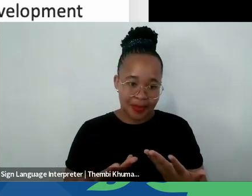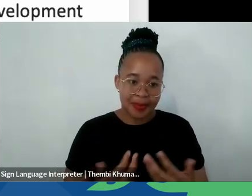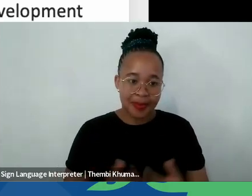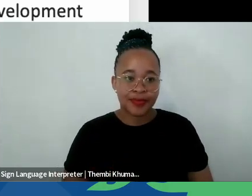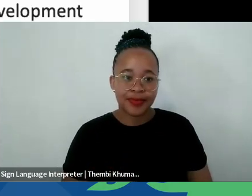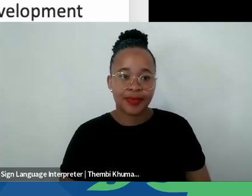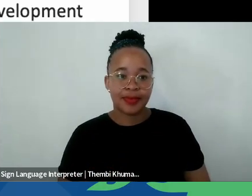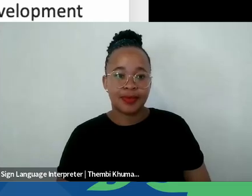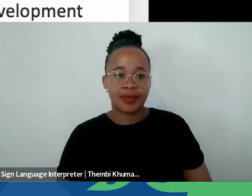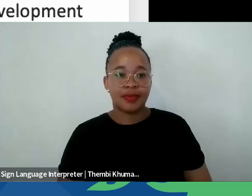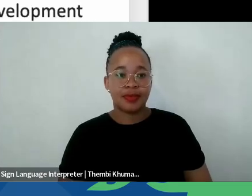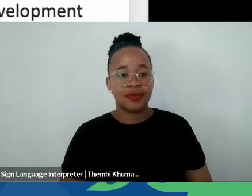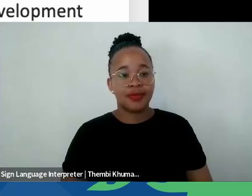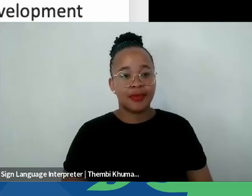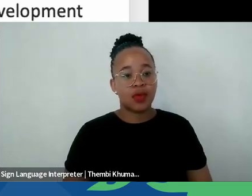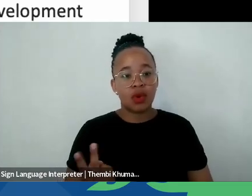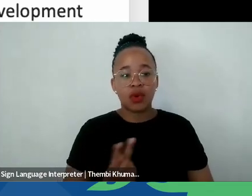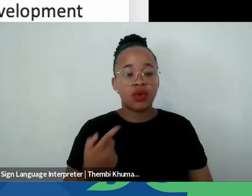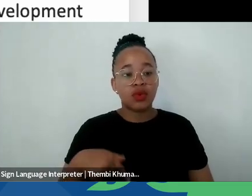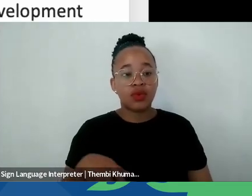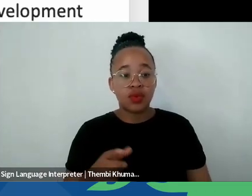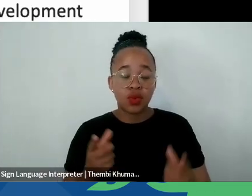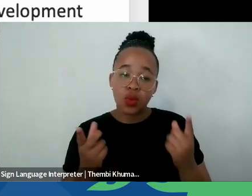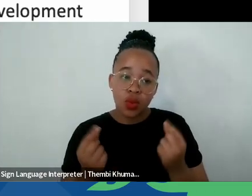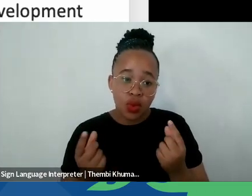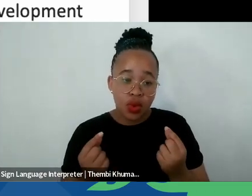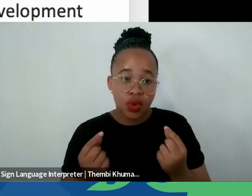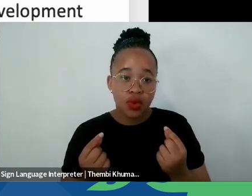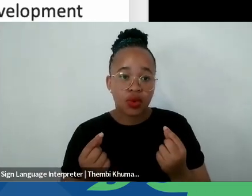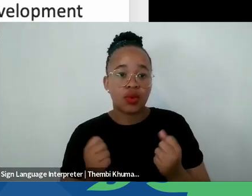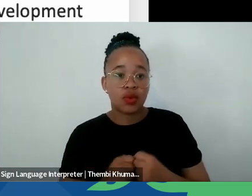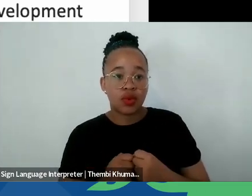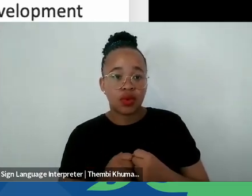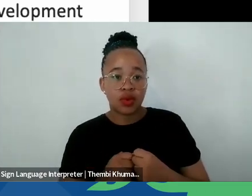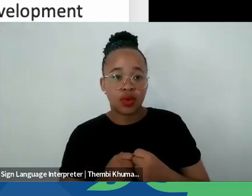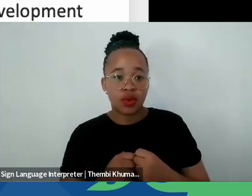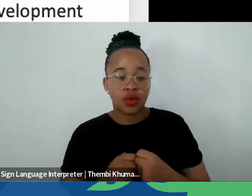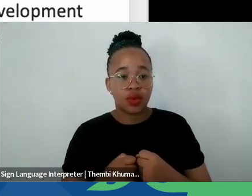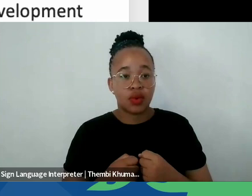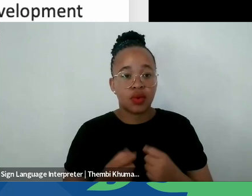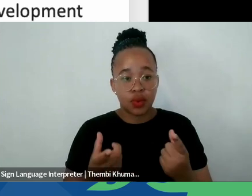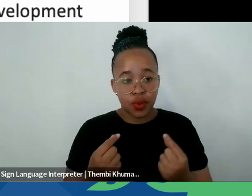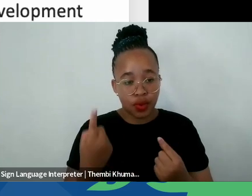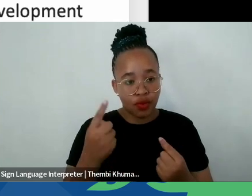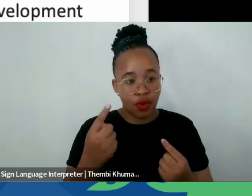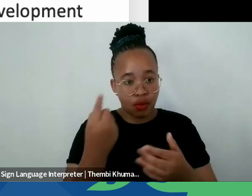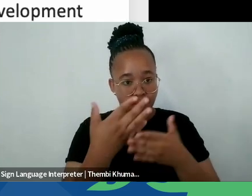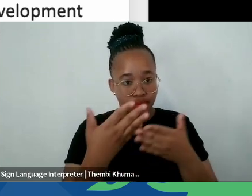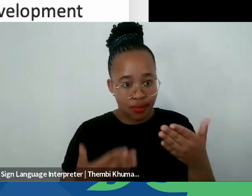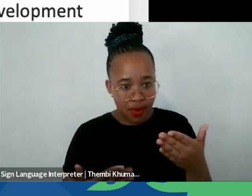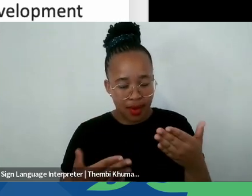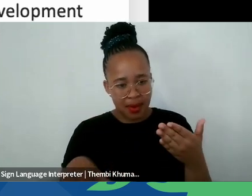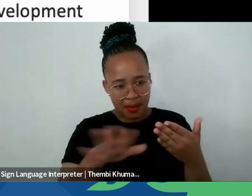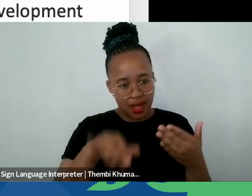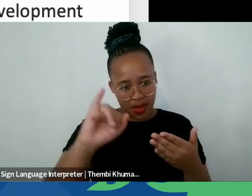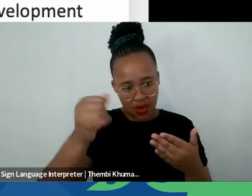And then just some other aspects. We did the needs analysis of the program in Joburg and Cape